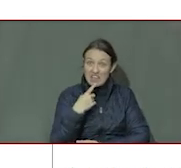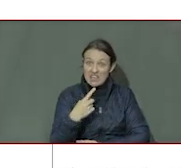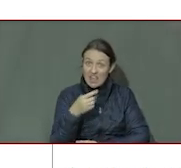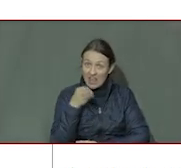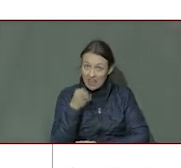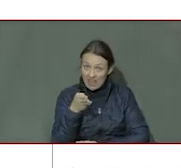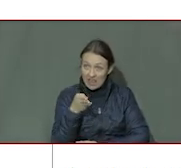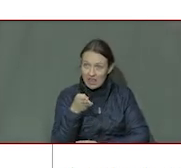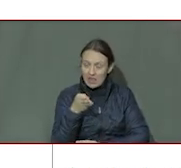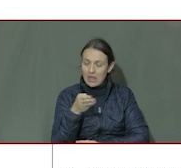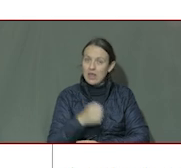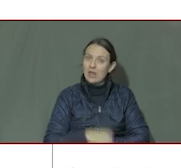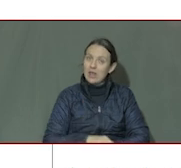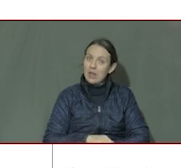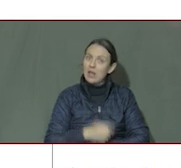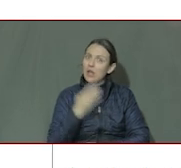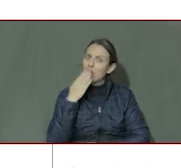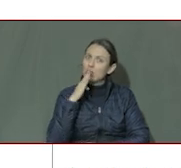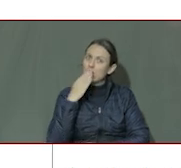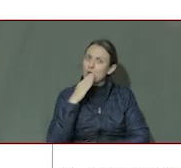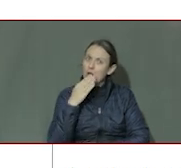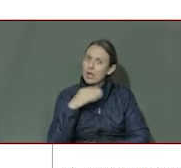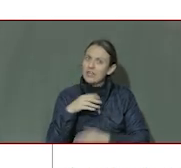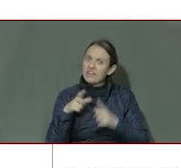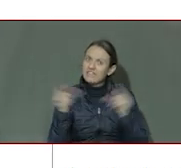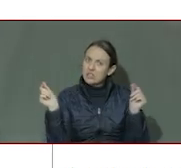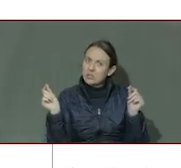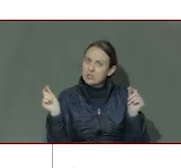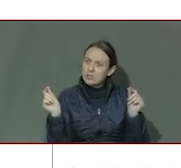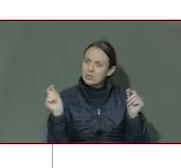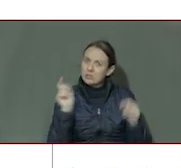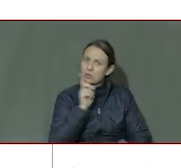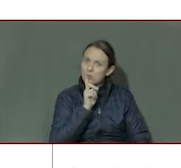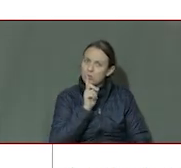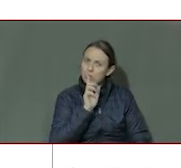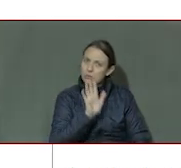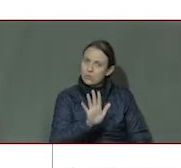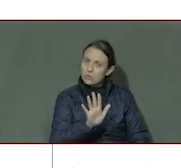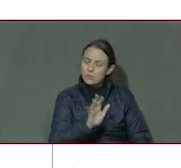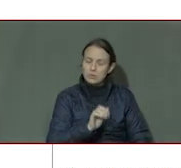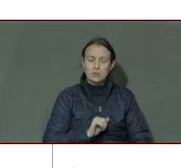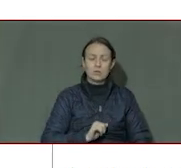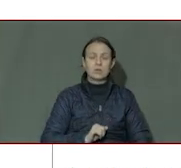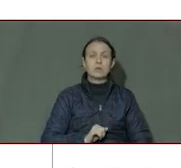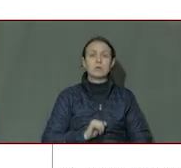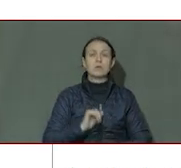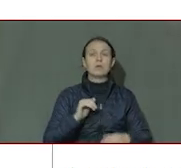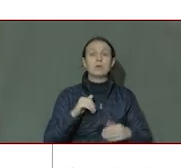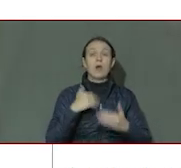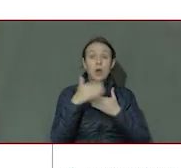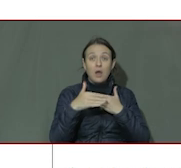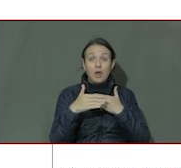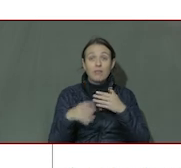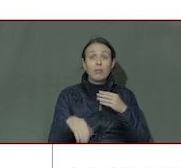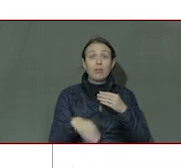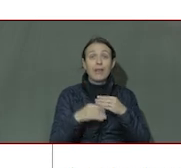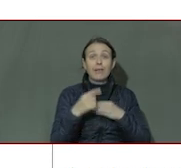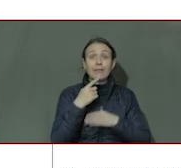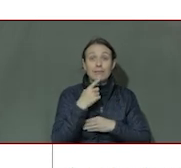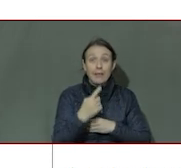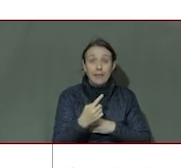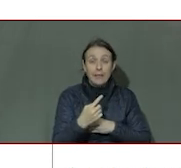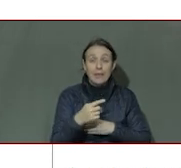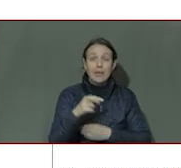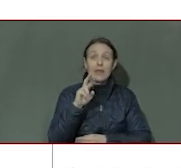I'm coming to also how you can answer it. And then also you can say, and then you add by saying the